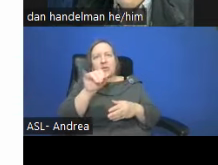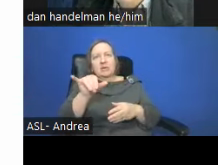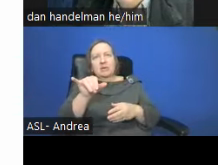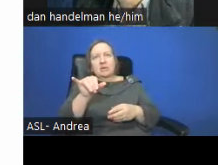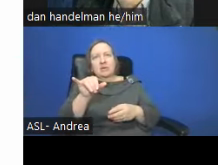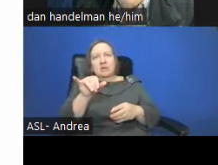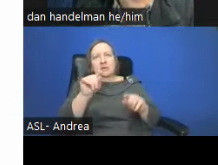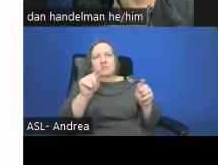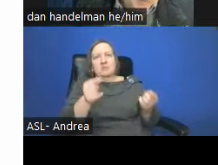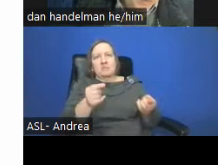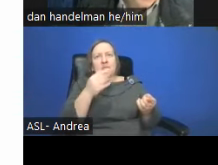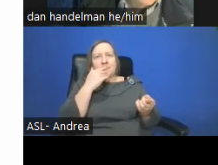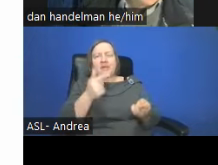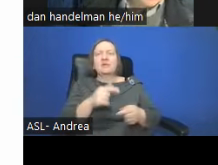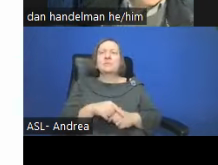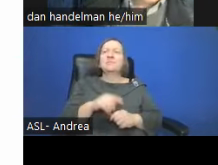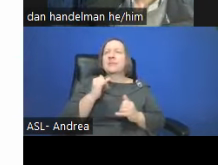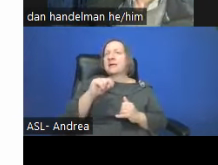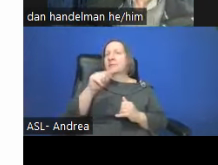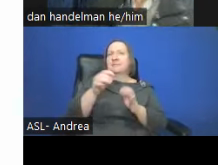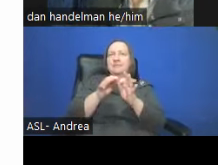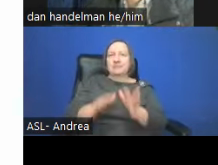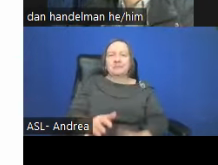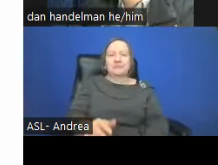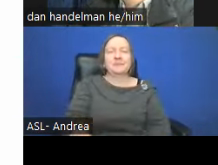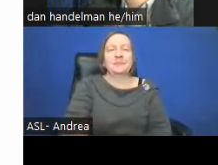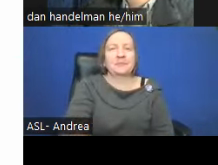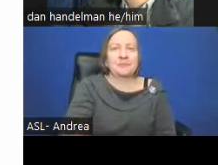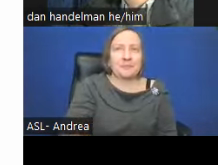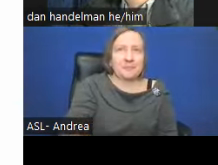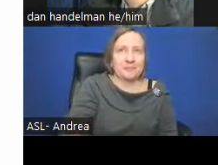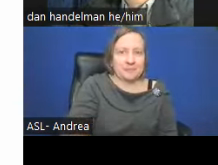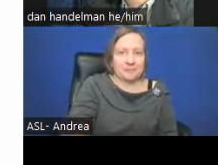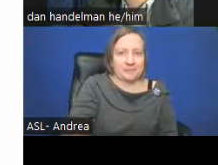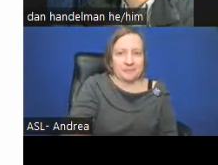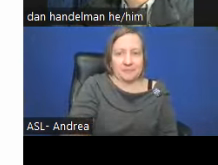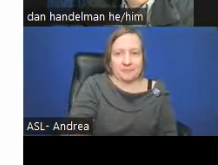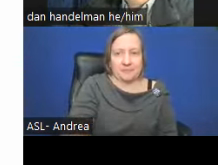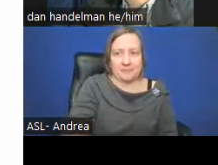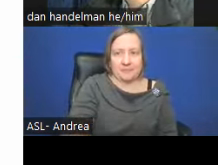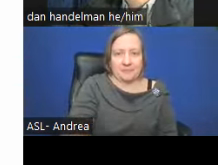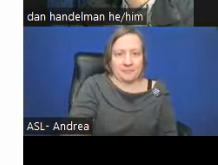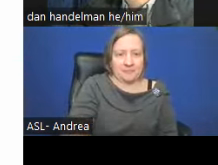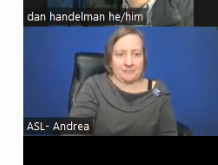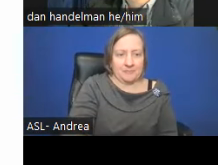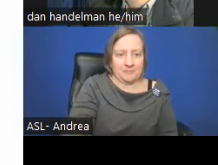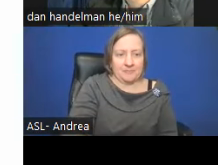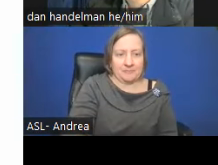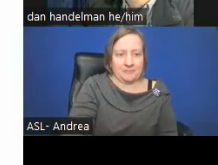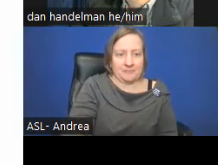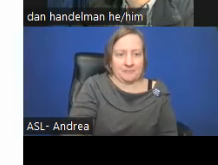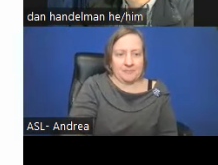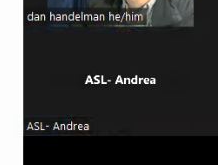Close parentheses, yes, thank you. That's just a typo, thanks. Are there any questions or concerns?